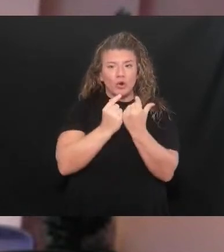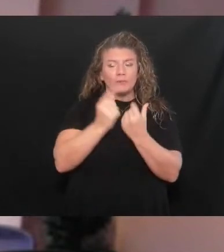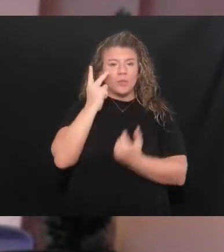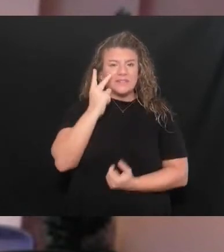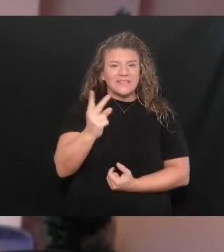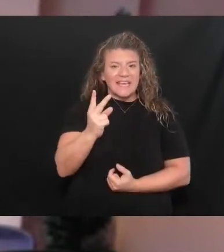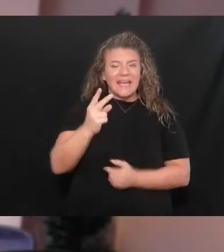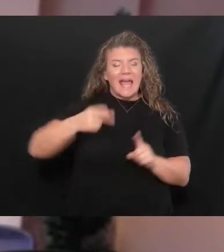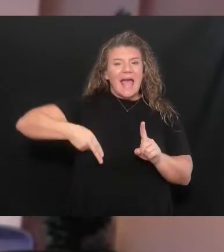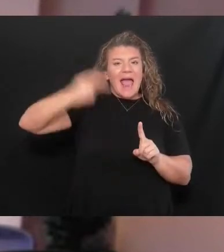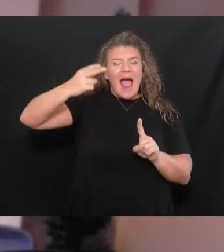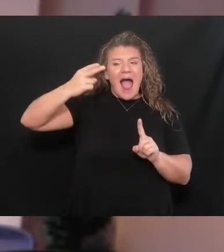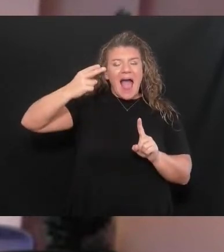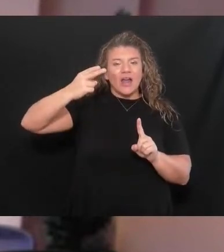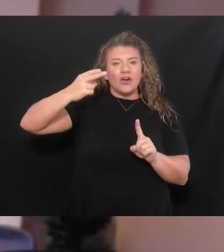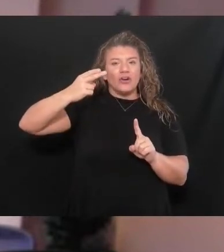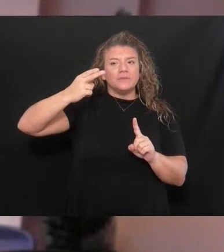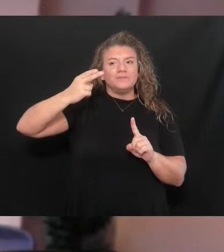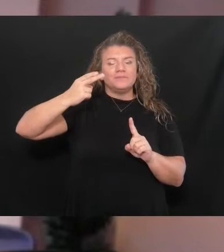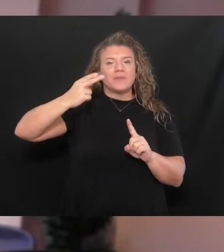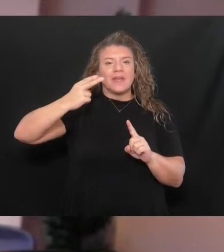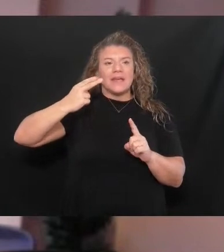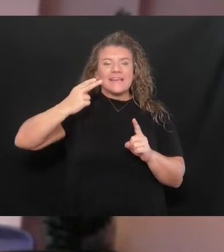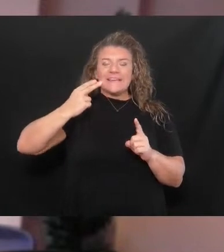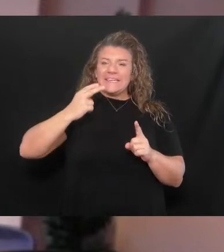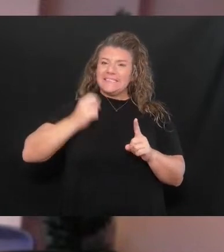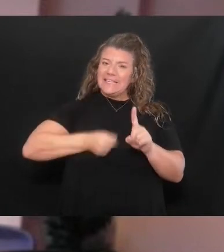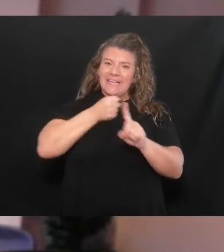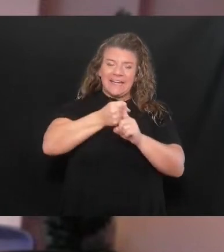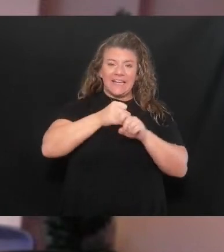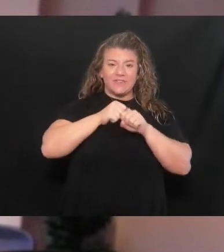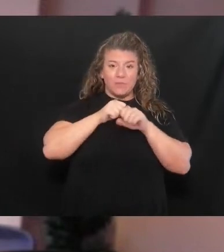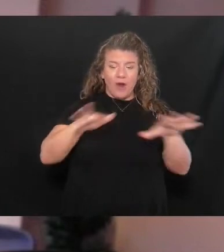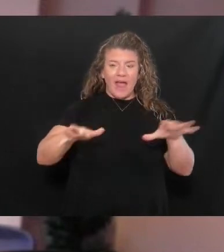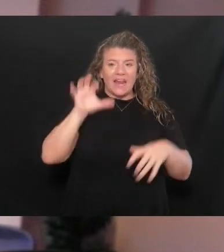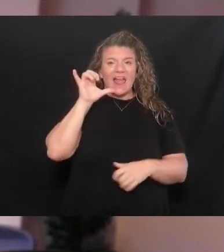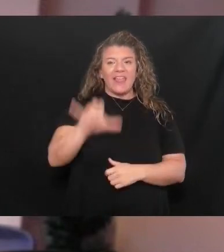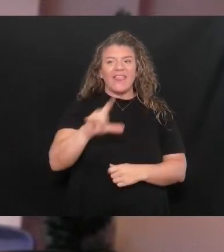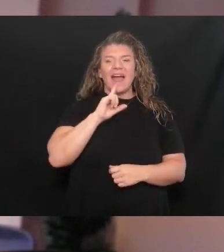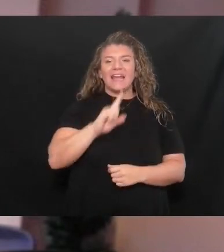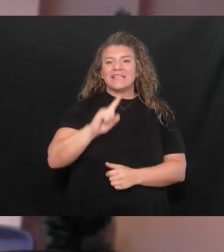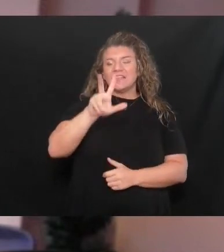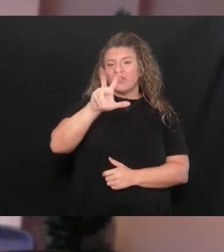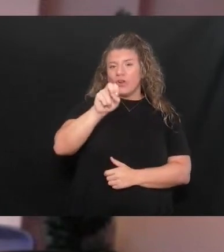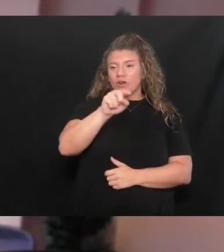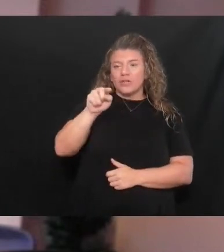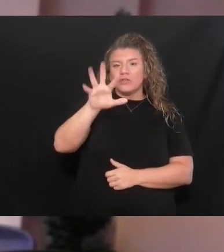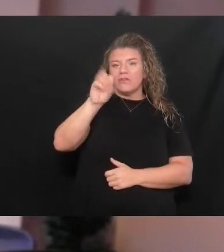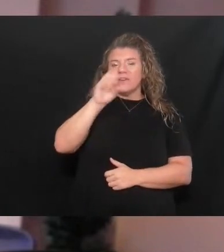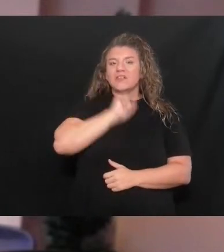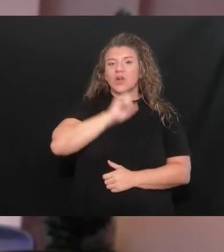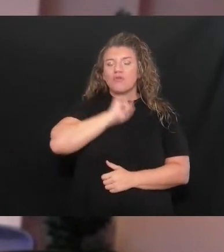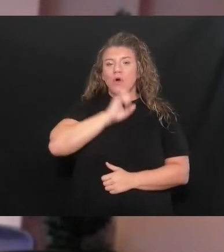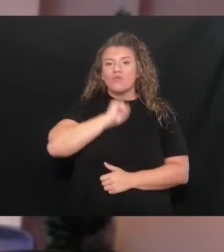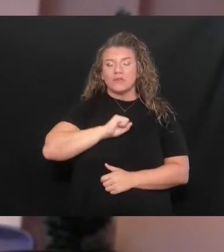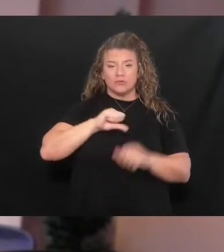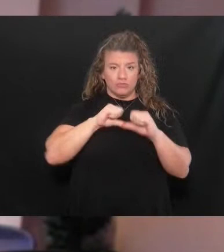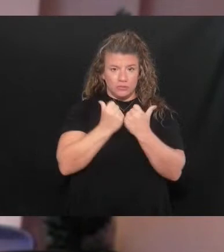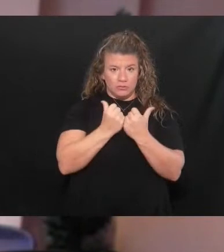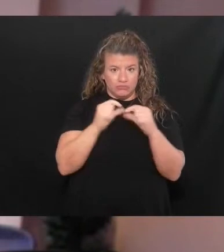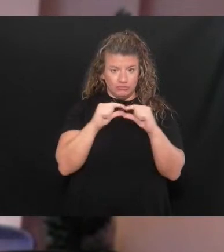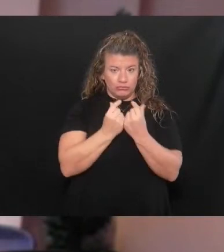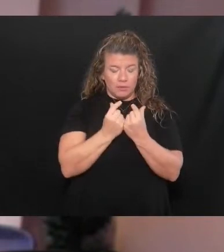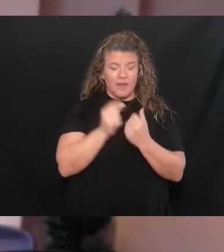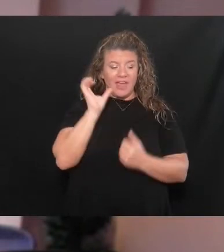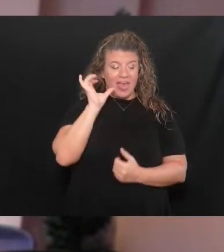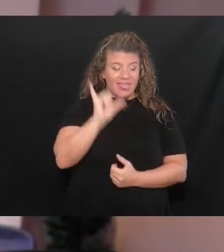see a higher intensity of spread is in the 30 to 50-year-old age groups. And